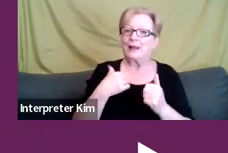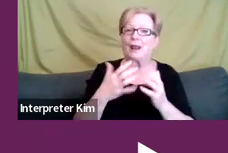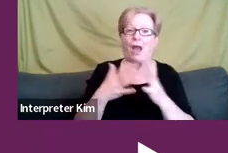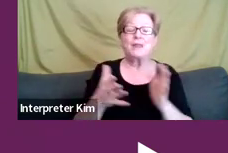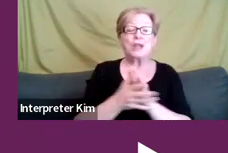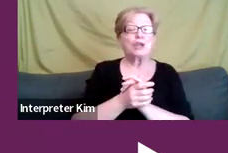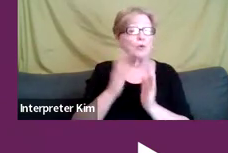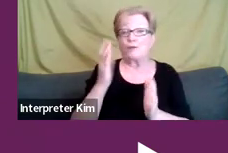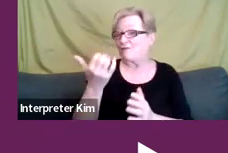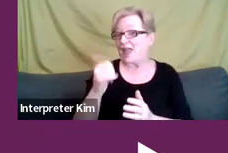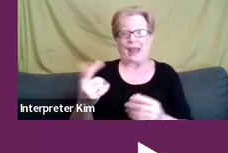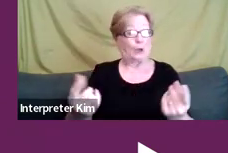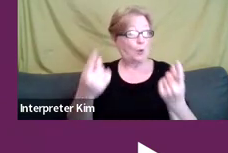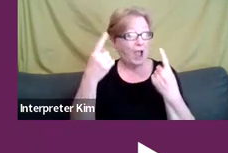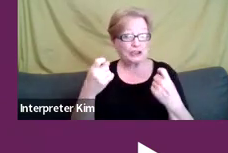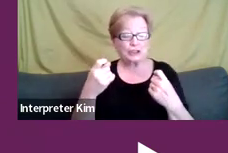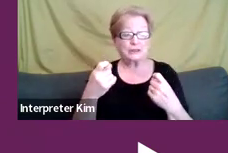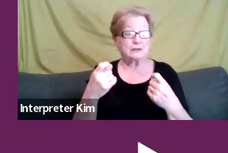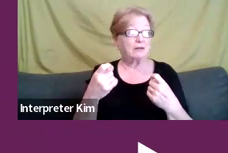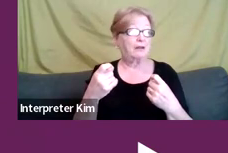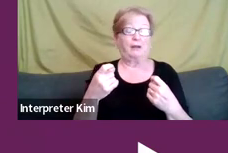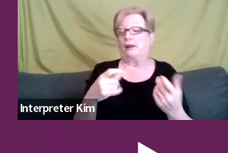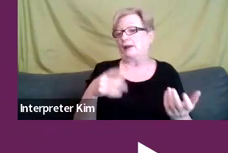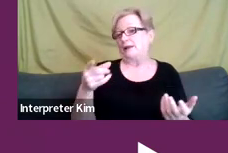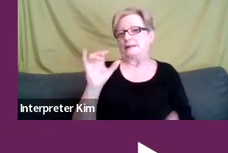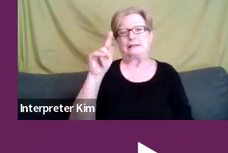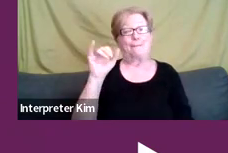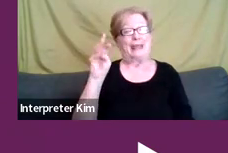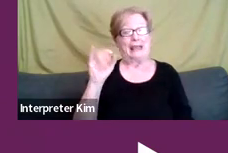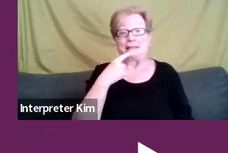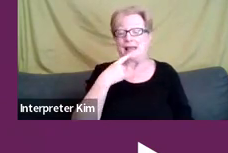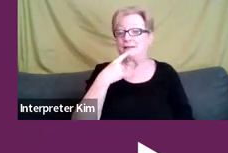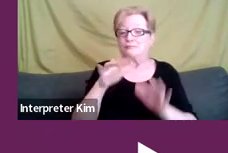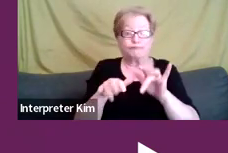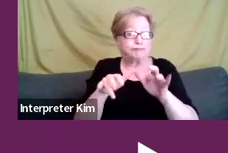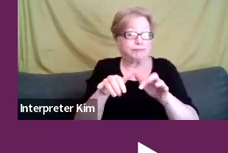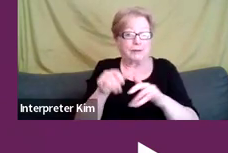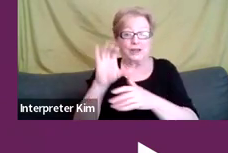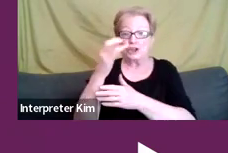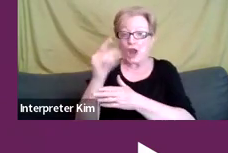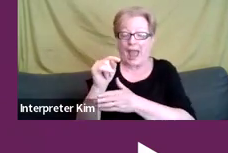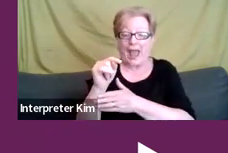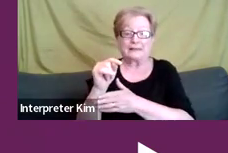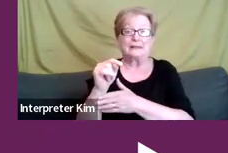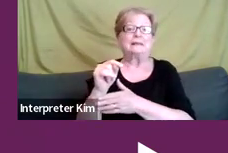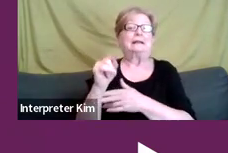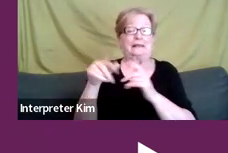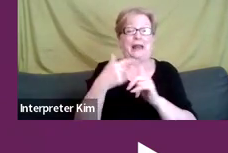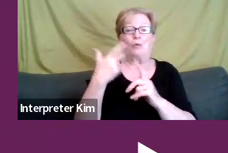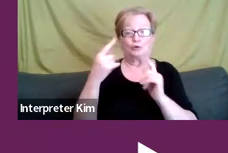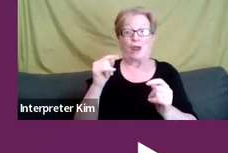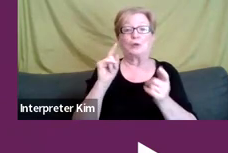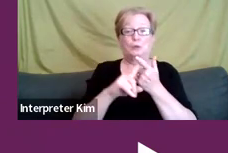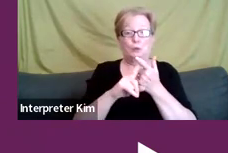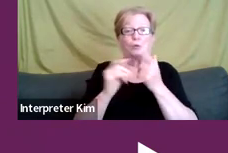If you have any questions, as Tameka said, put them in the chat. If I can't get to them during the presentation, I'll follow up